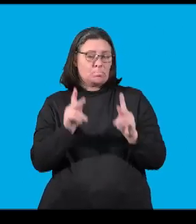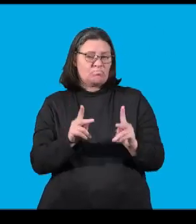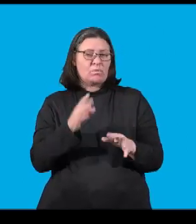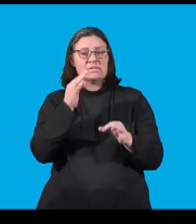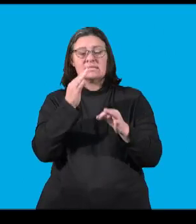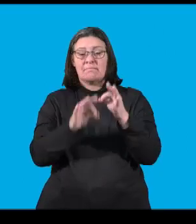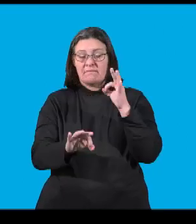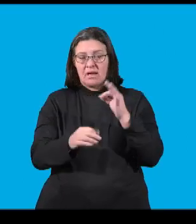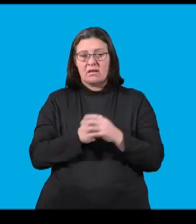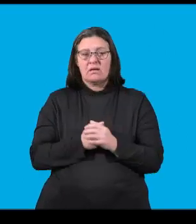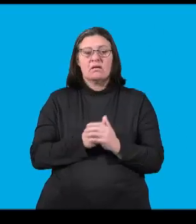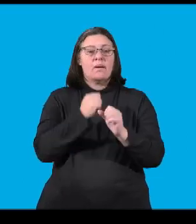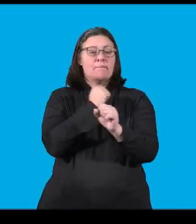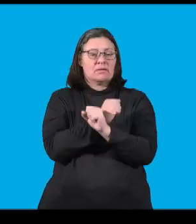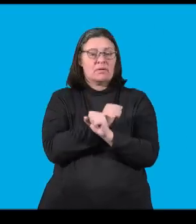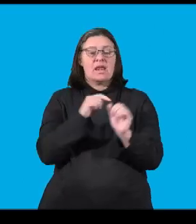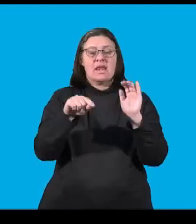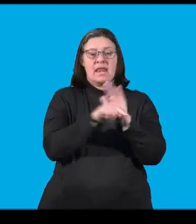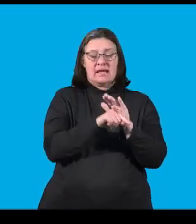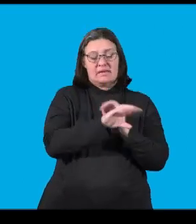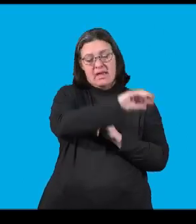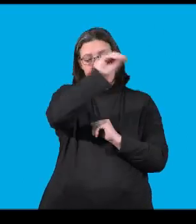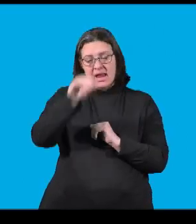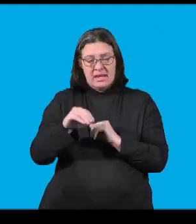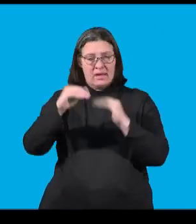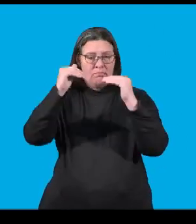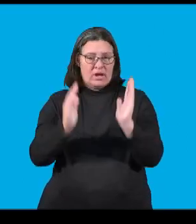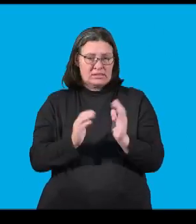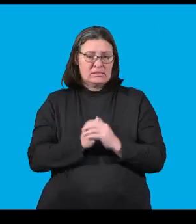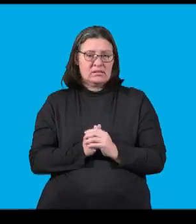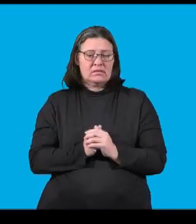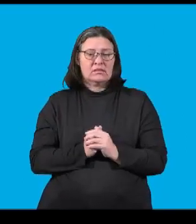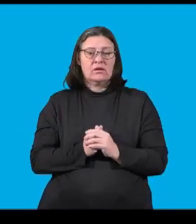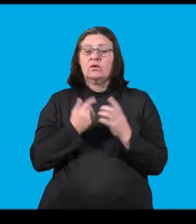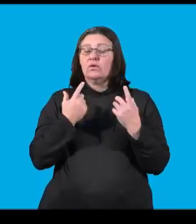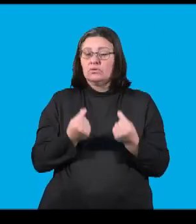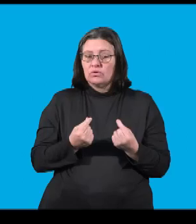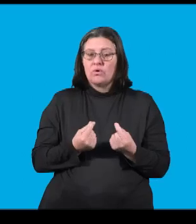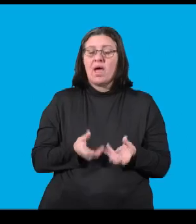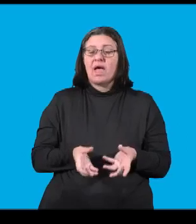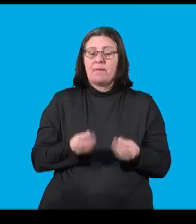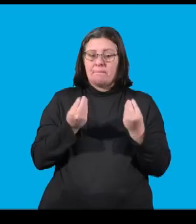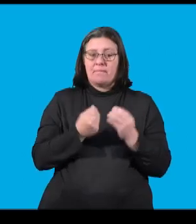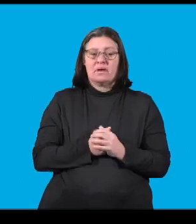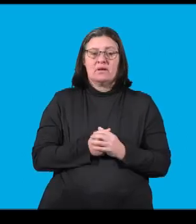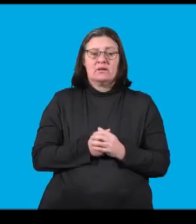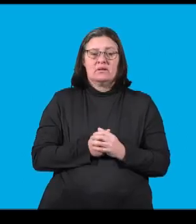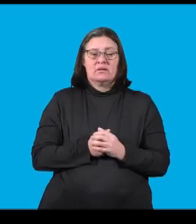Okay, we simplify, so we're going to multiply the negative into the brackets. When you do this, you'll end up